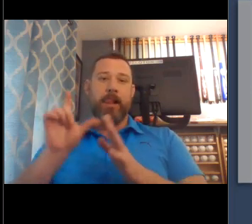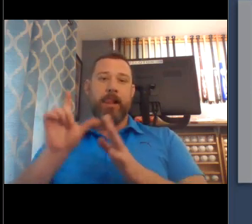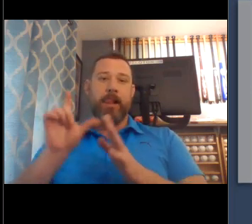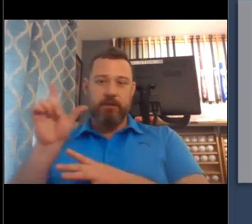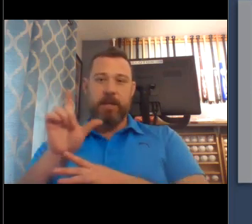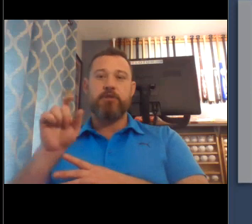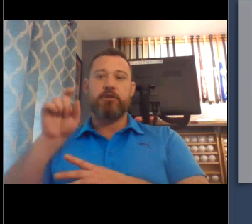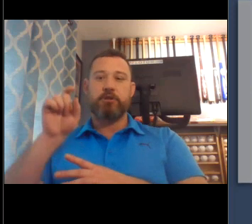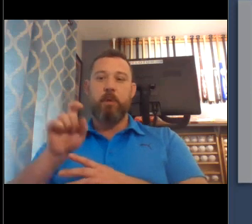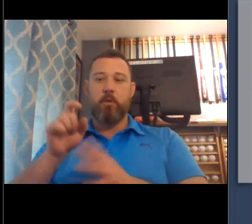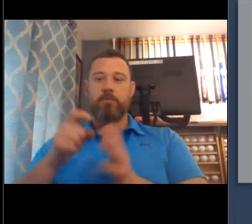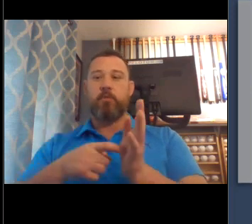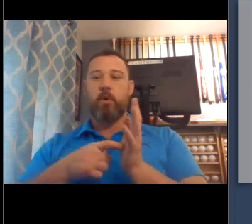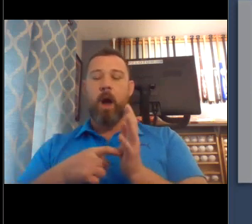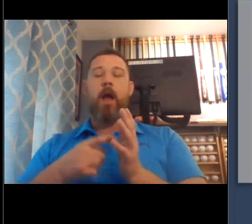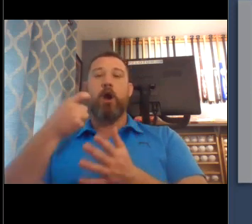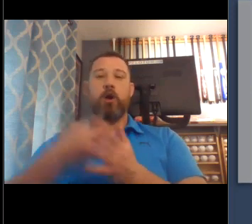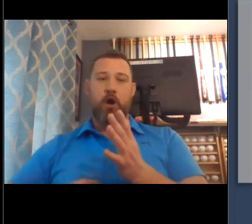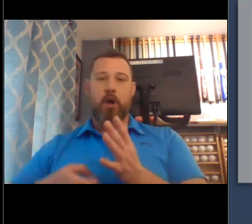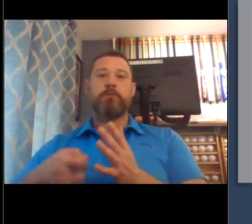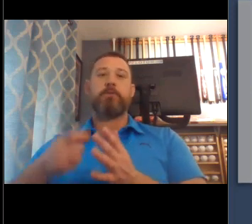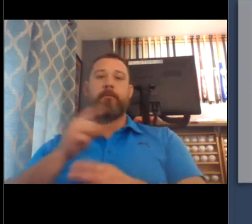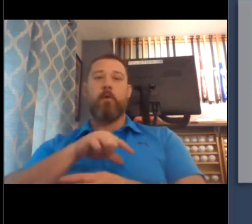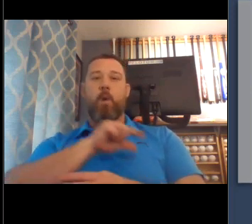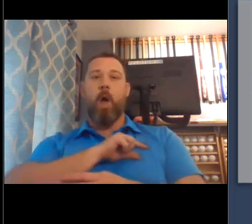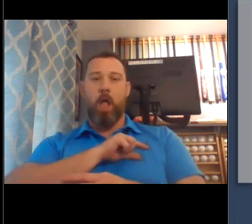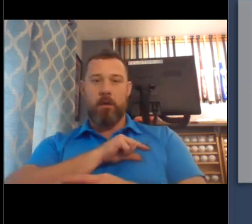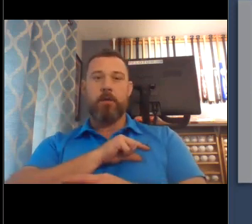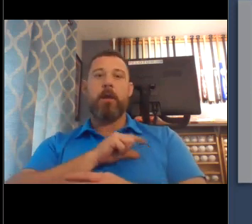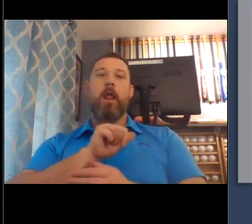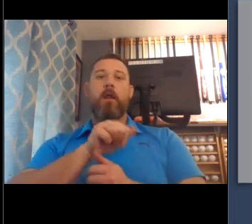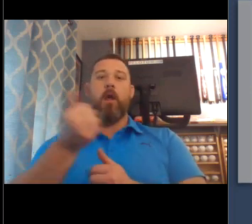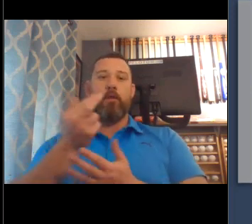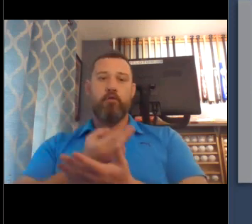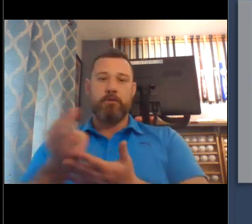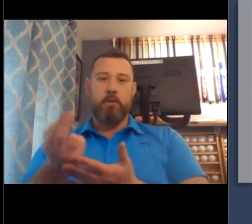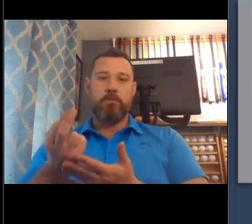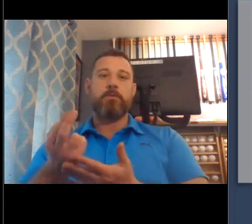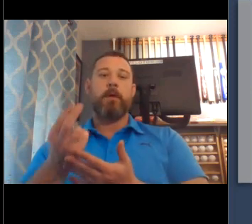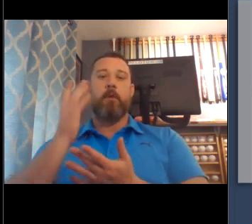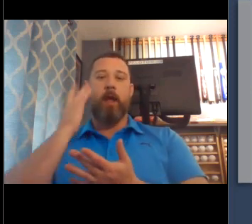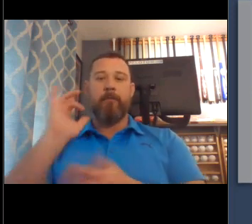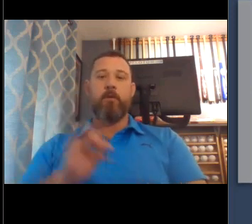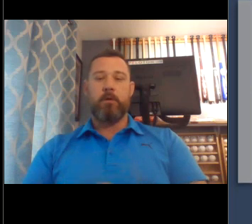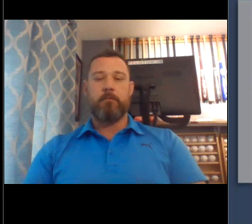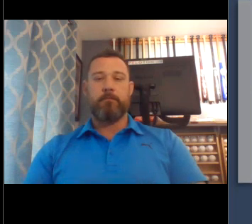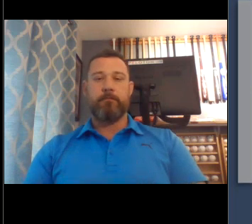supposed to require at the cost of the quality of life and other resource needs for California. Thank you.